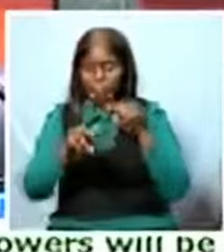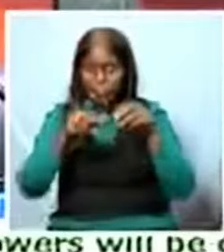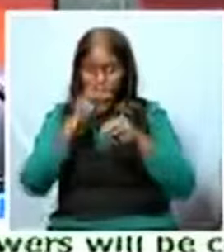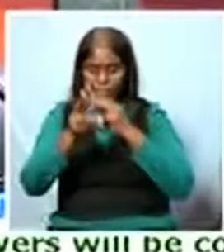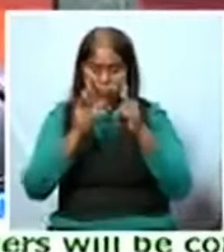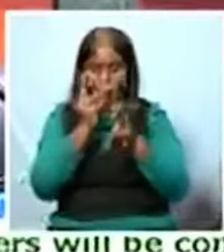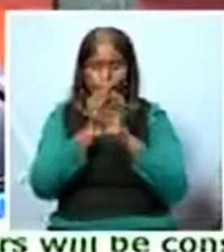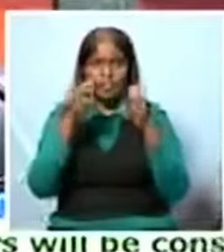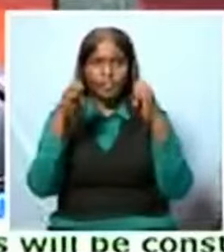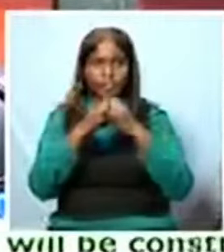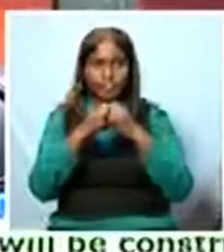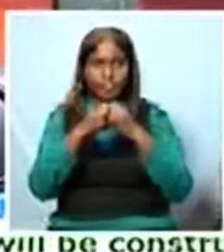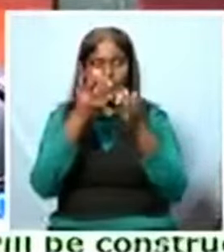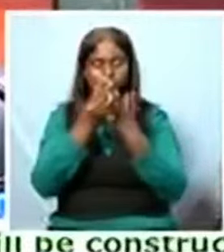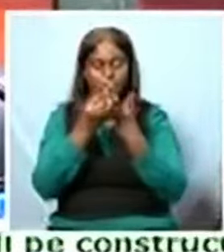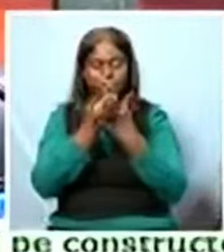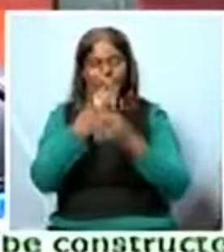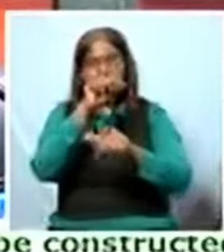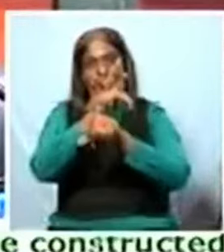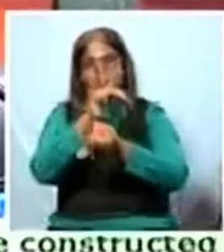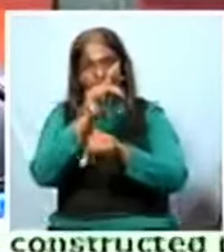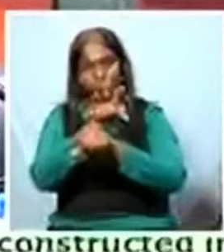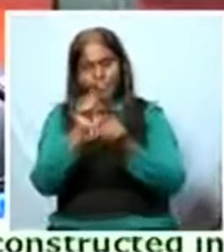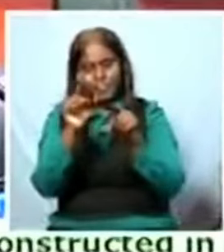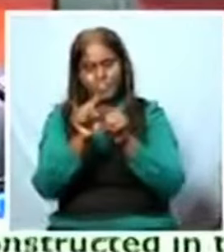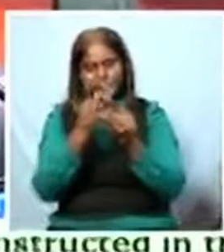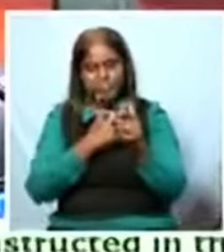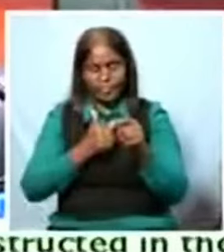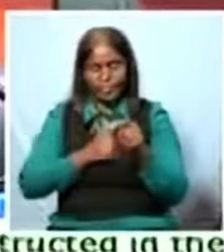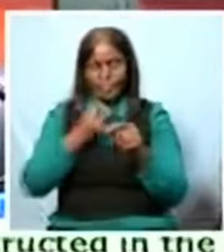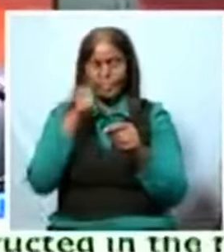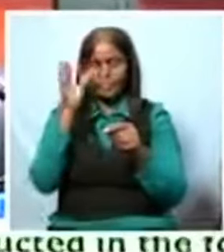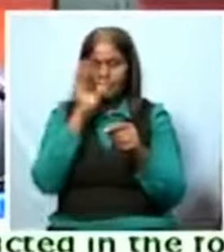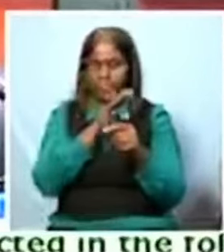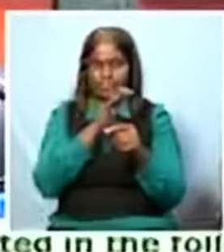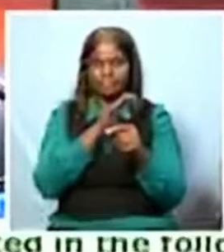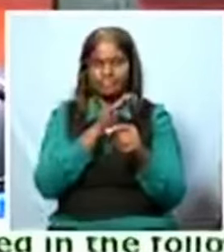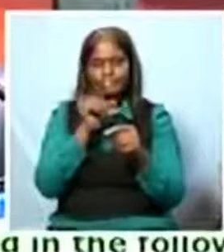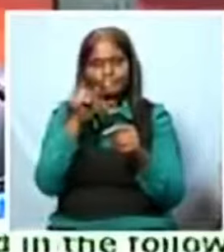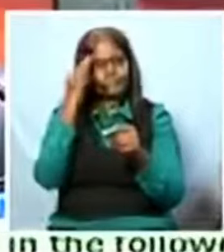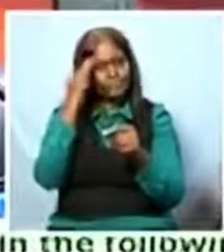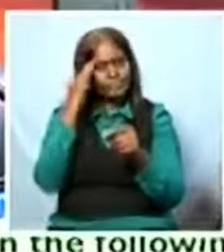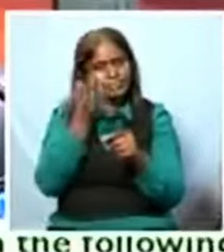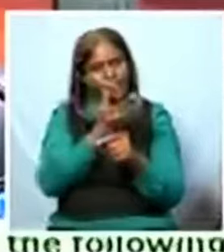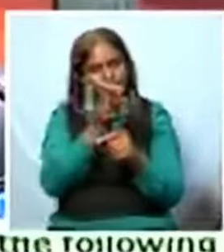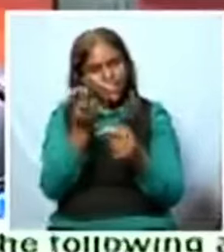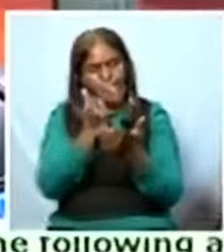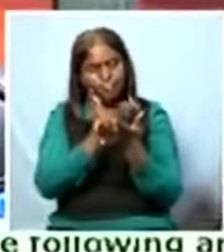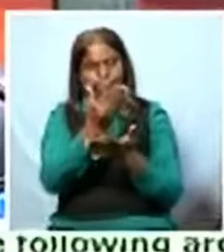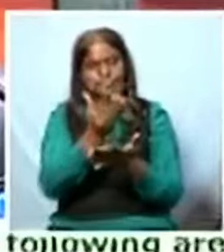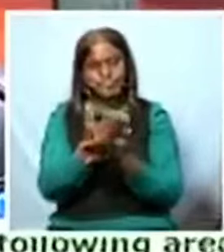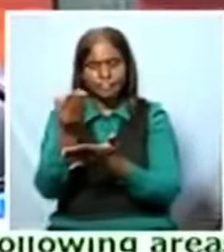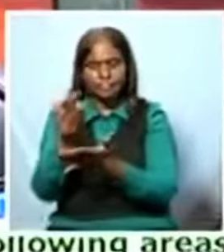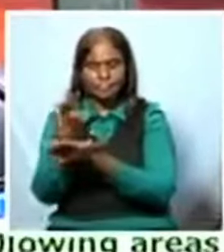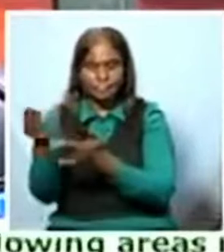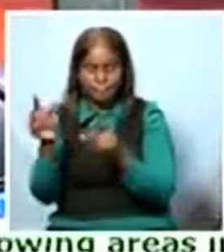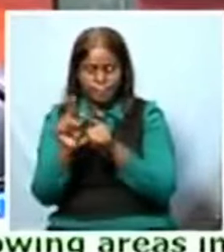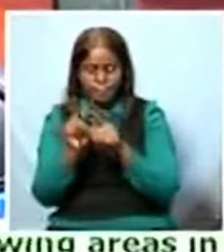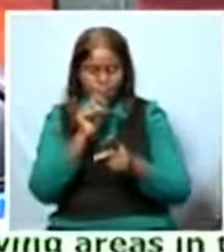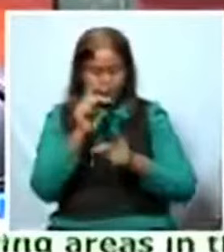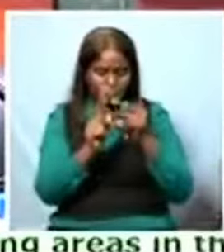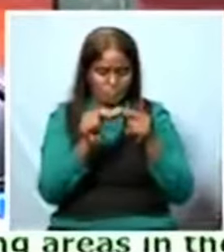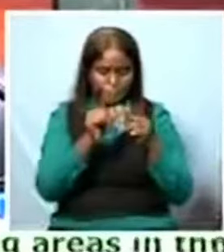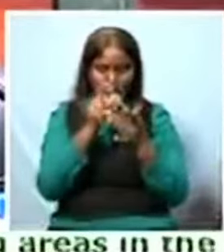Bank funded project, and I said, you know, the procurement process